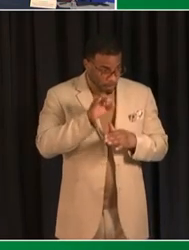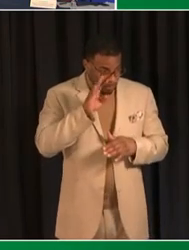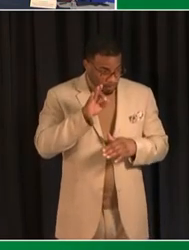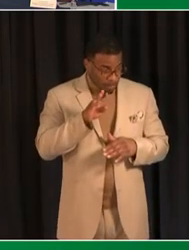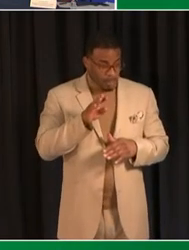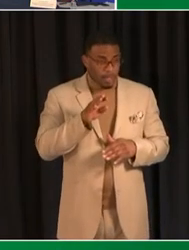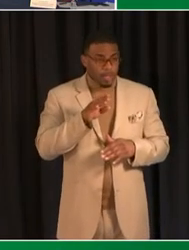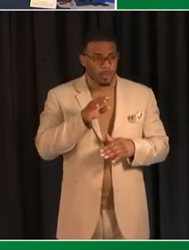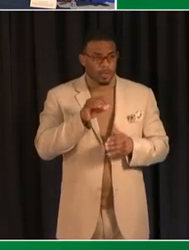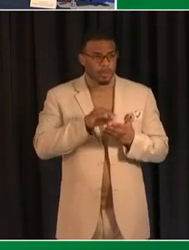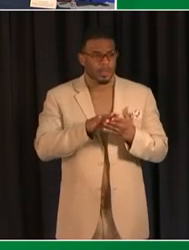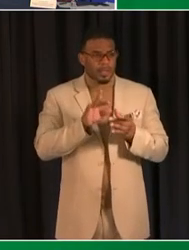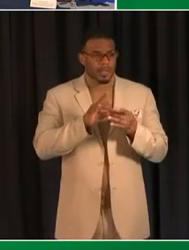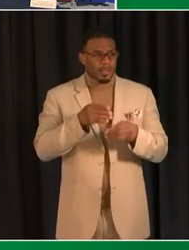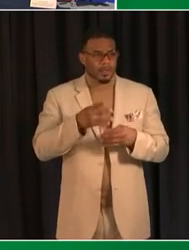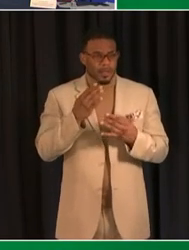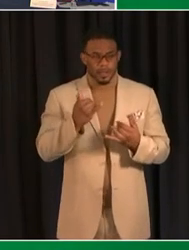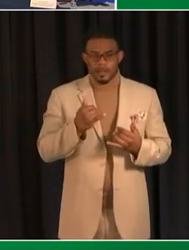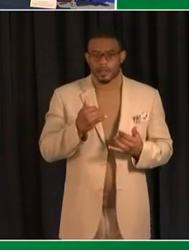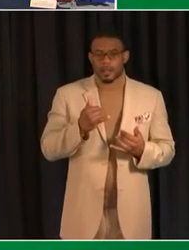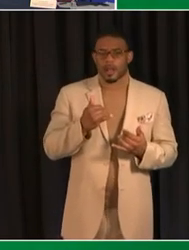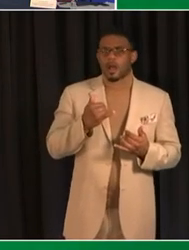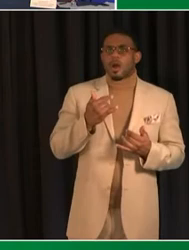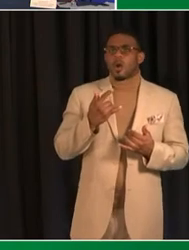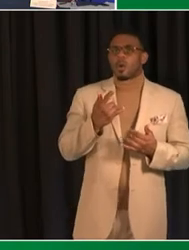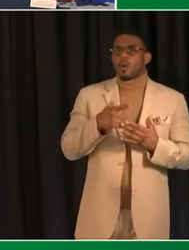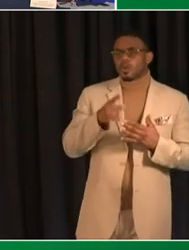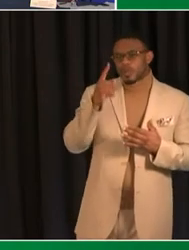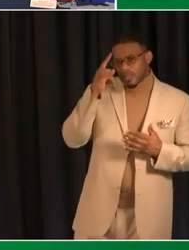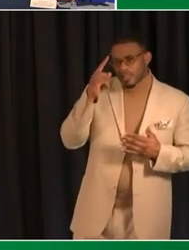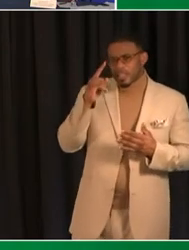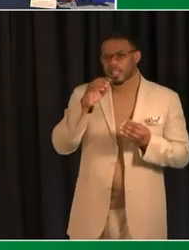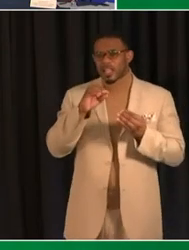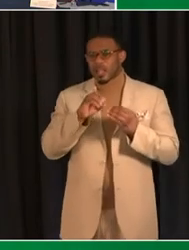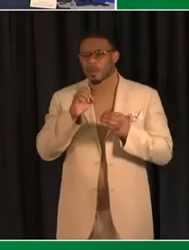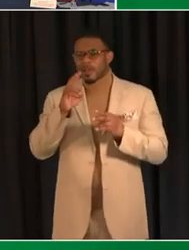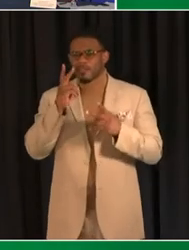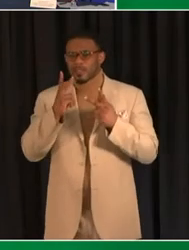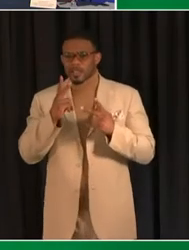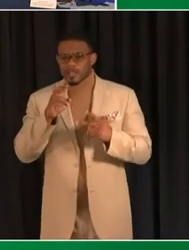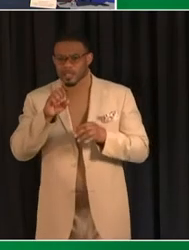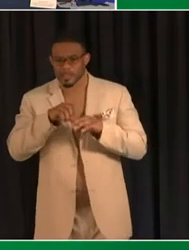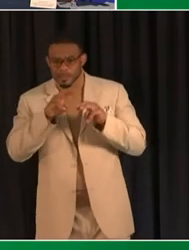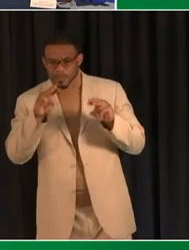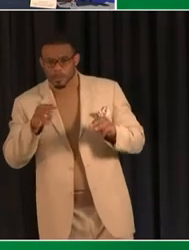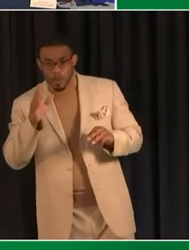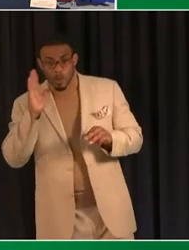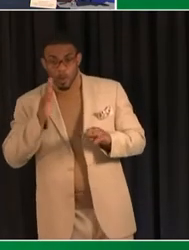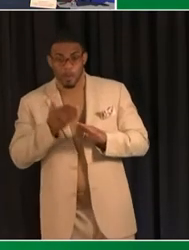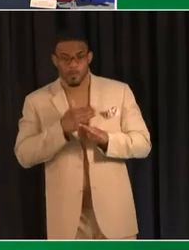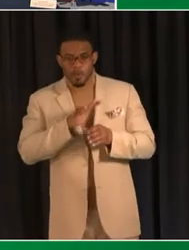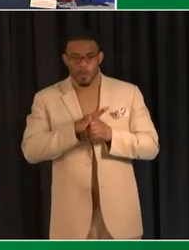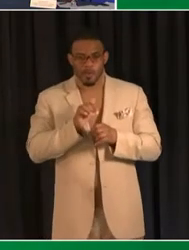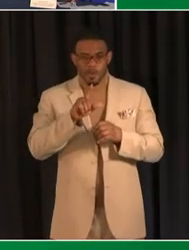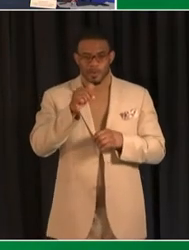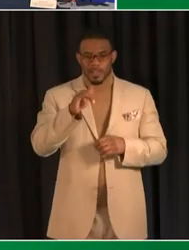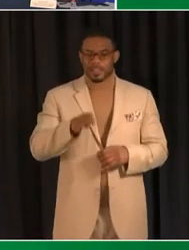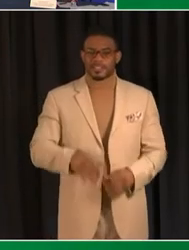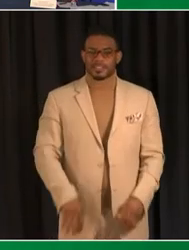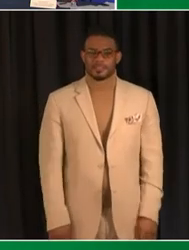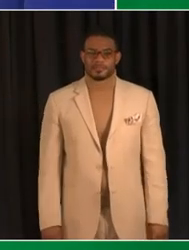on Facebook, you could put in the chat right now, what do you think the number of visitors to the Smithsonian was